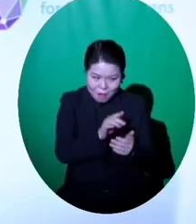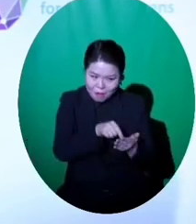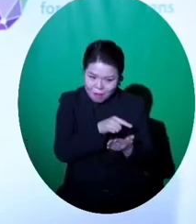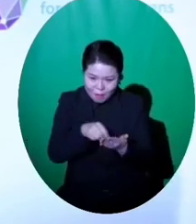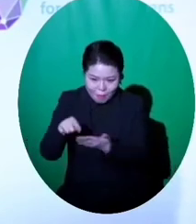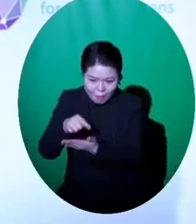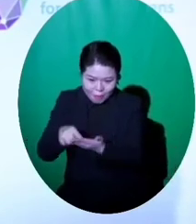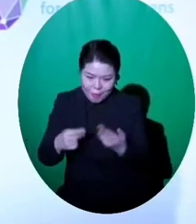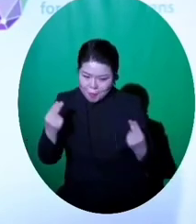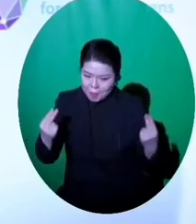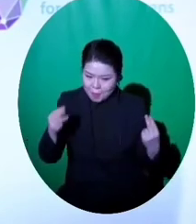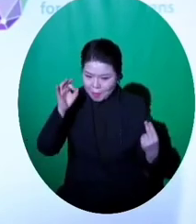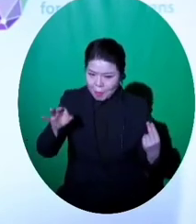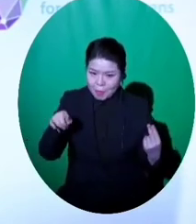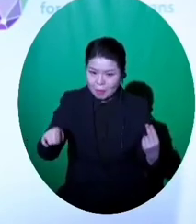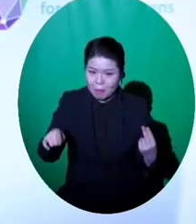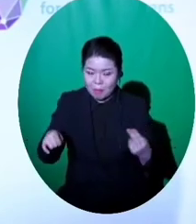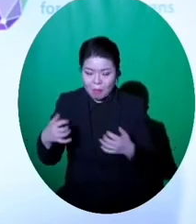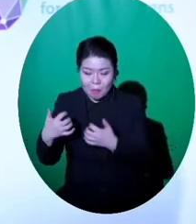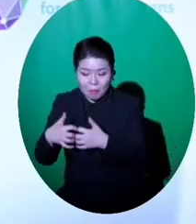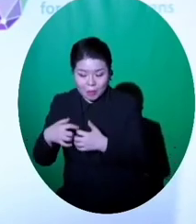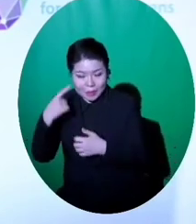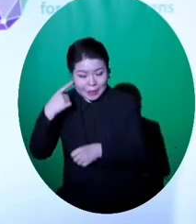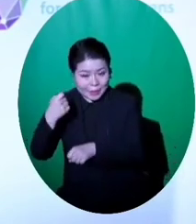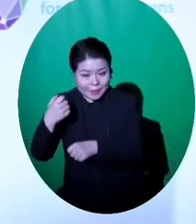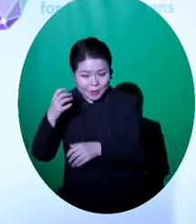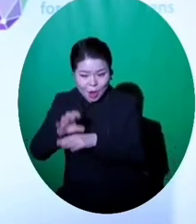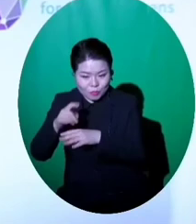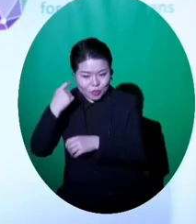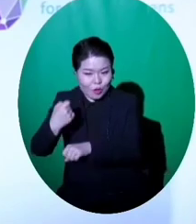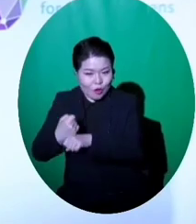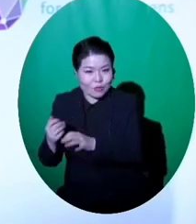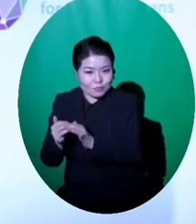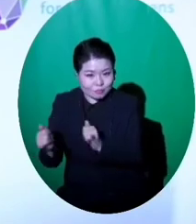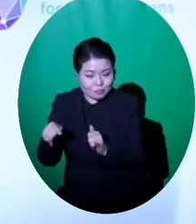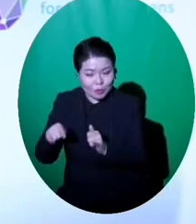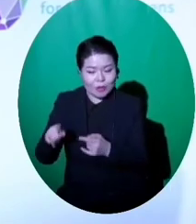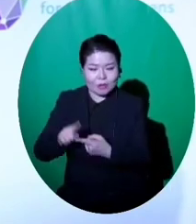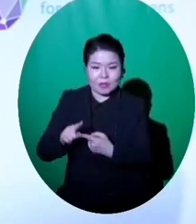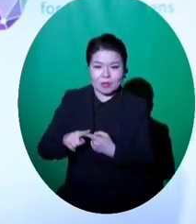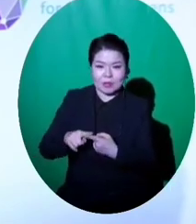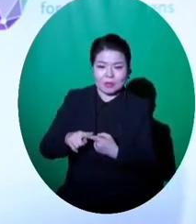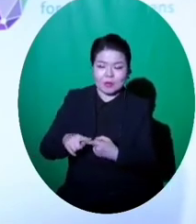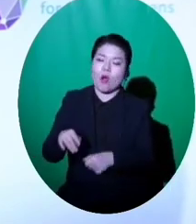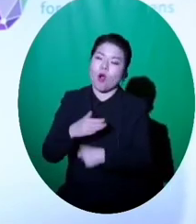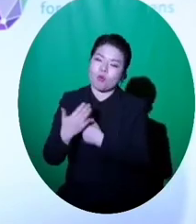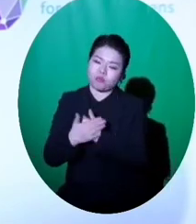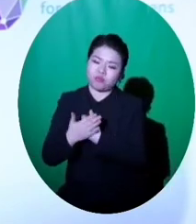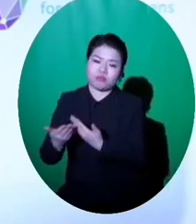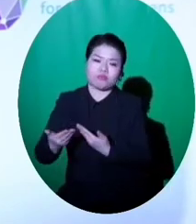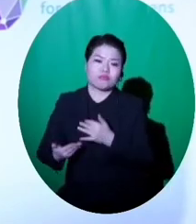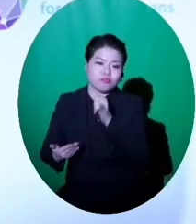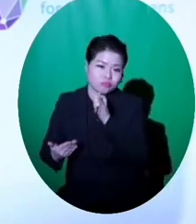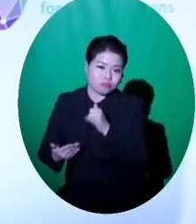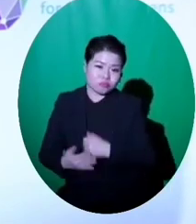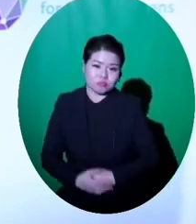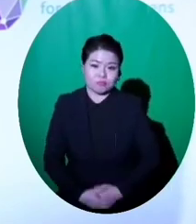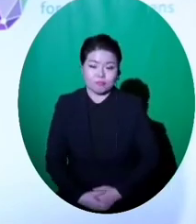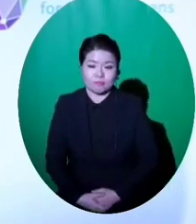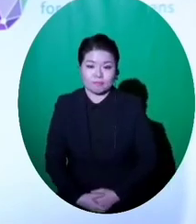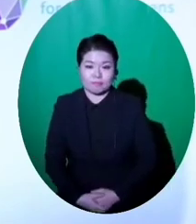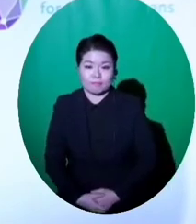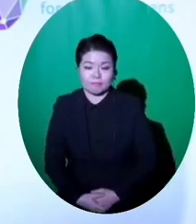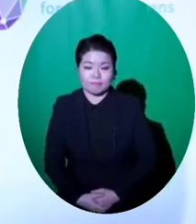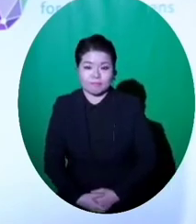and fail and deploy again, or demo or die, like all these rhetorics of neoliberal productivity, which is